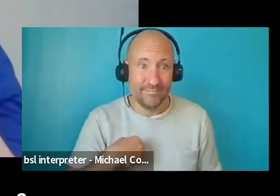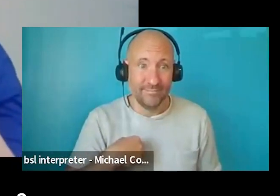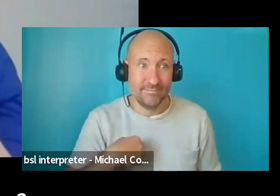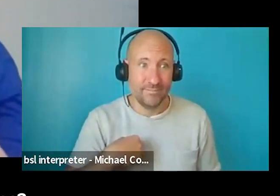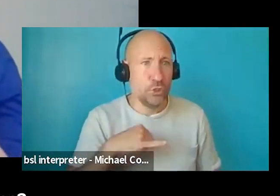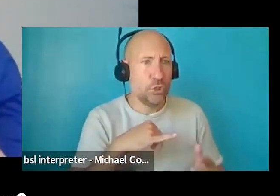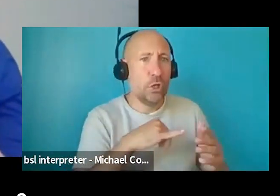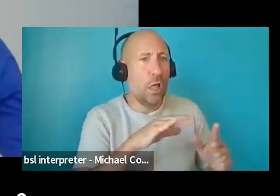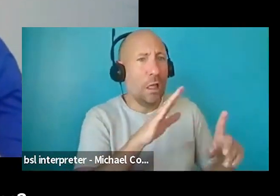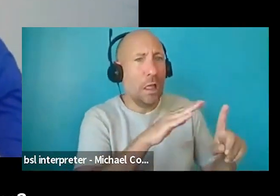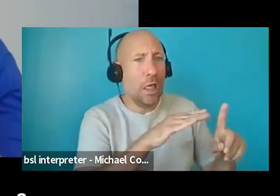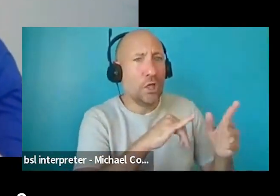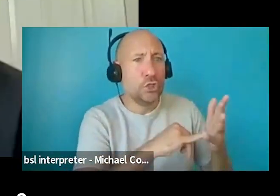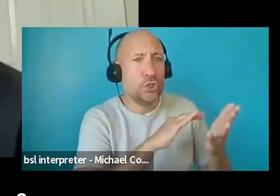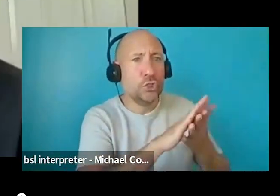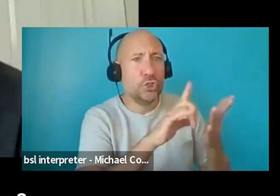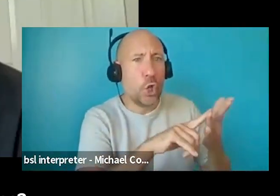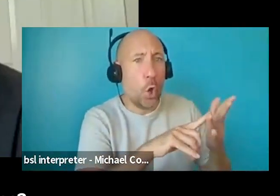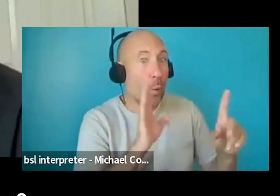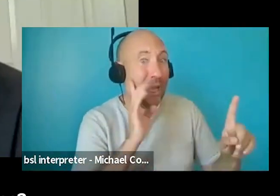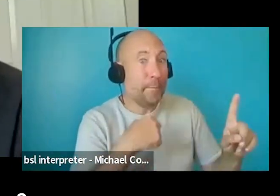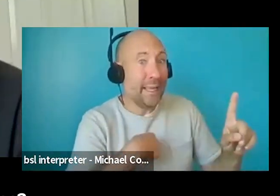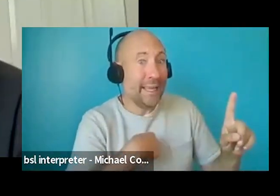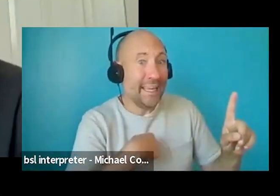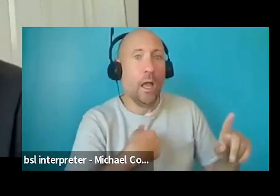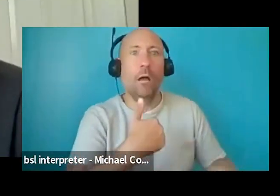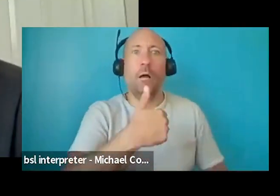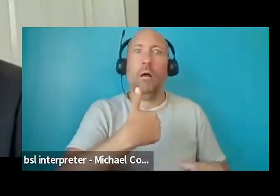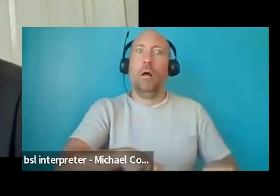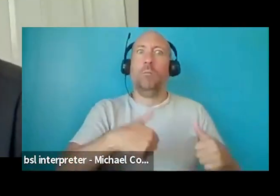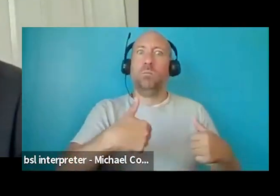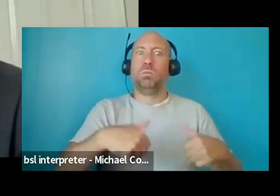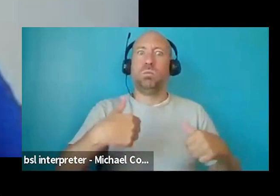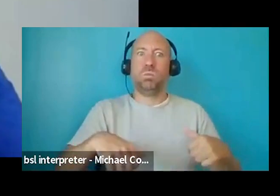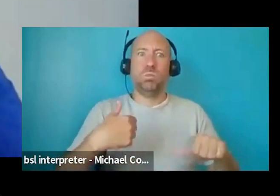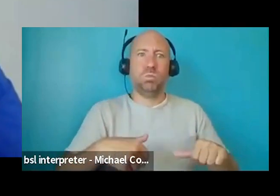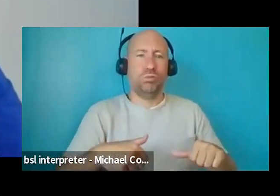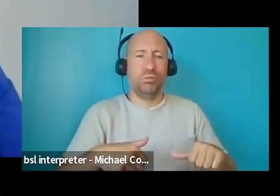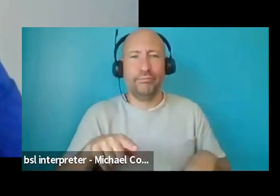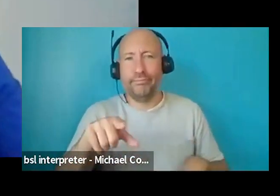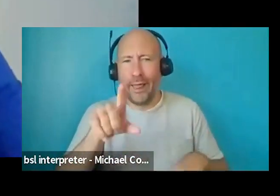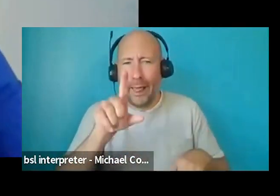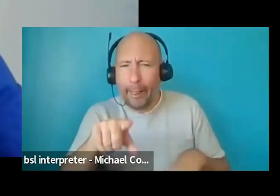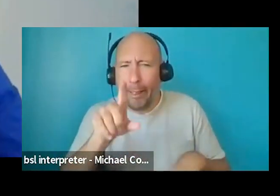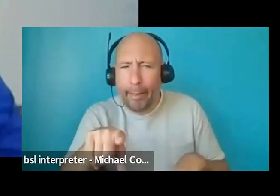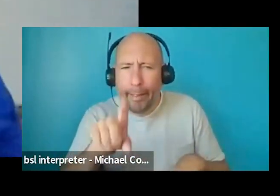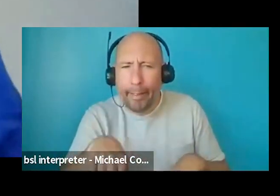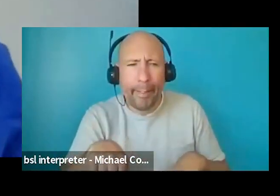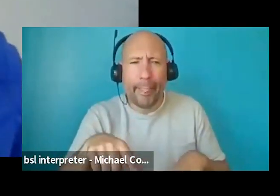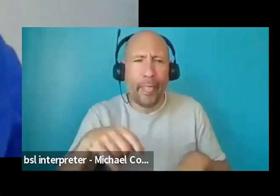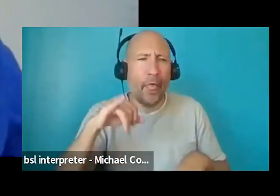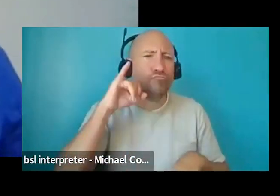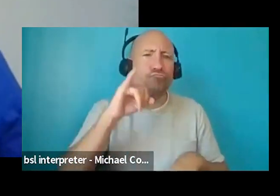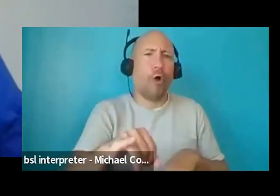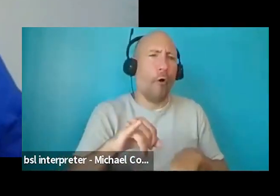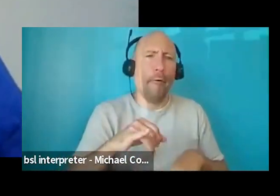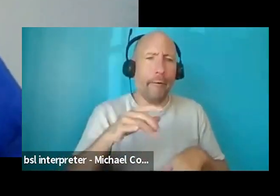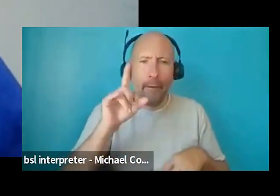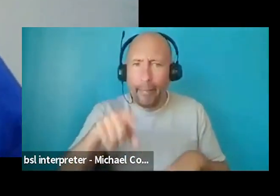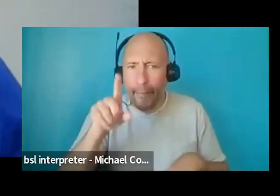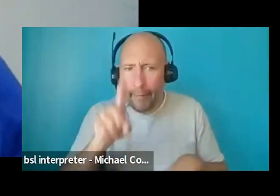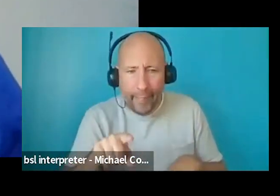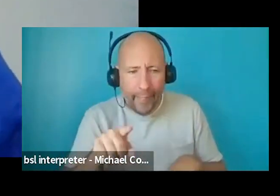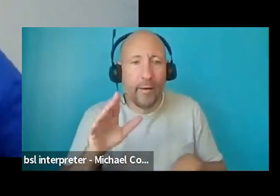Sho, can you hear me? Yeah, Yes. I can hear you now. Okay, Sorry. I think I had to go on to English. I had my no translation, so hi